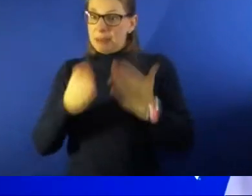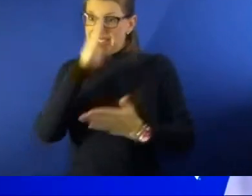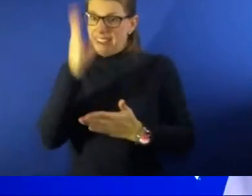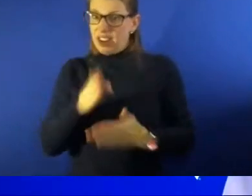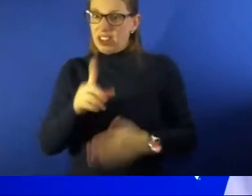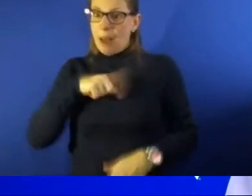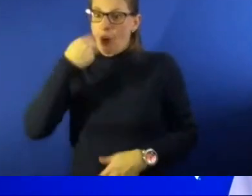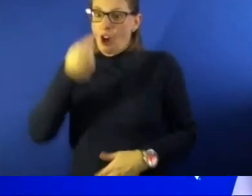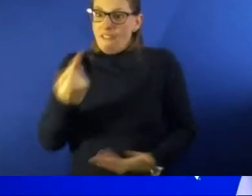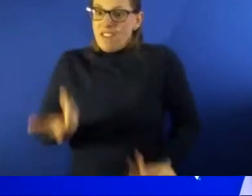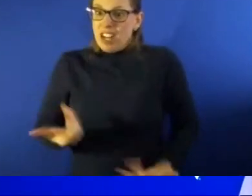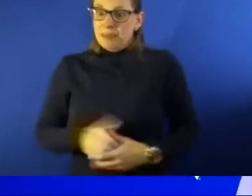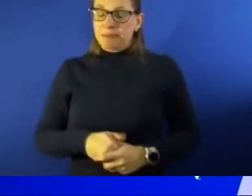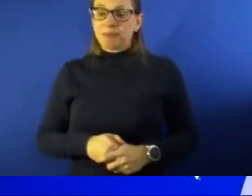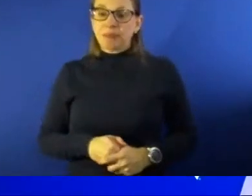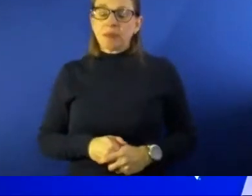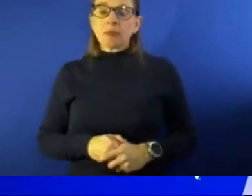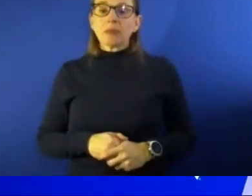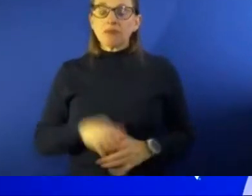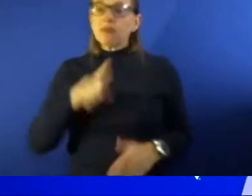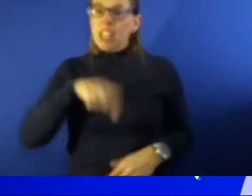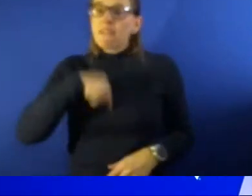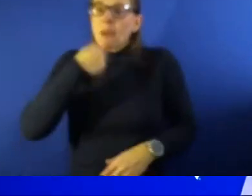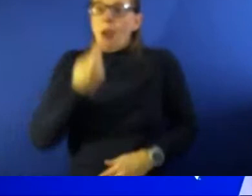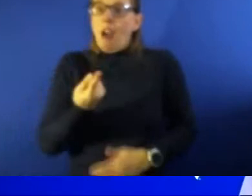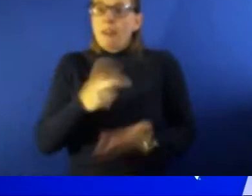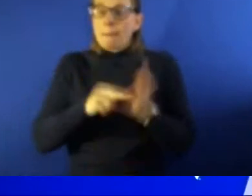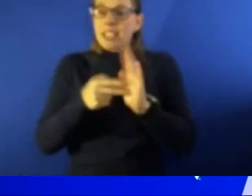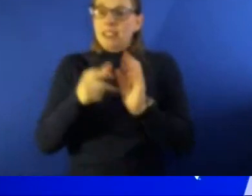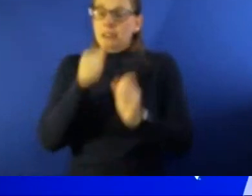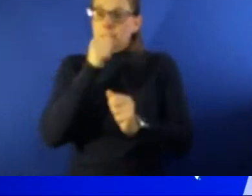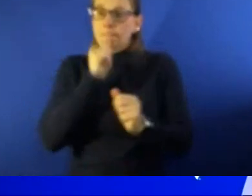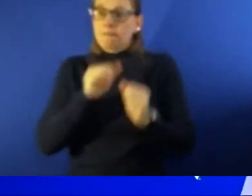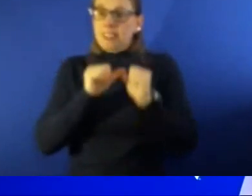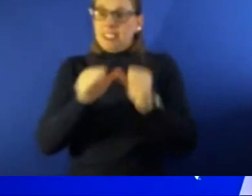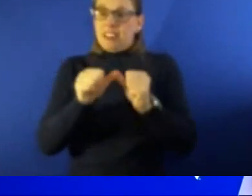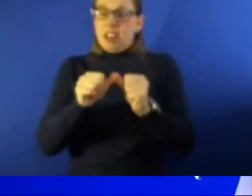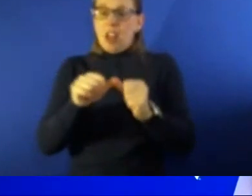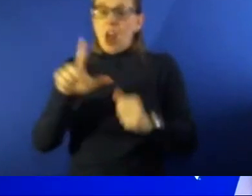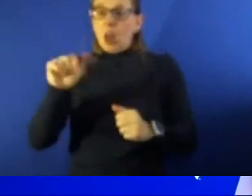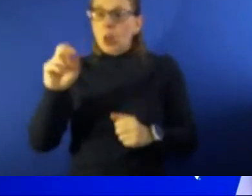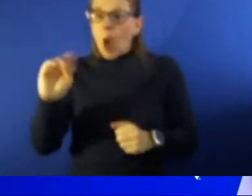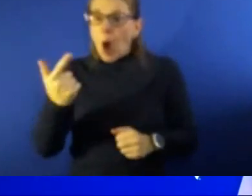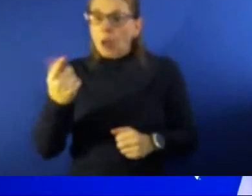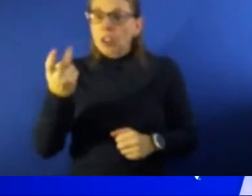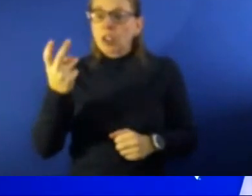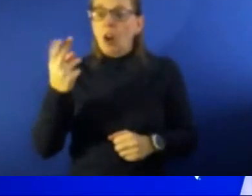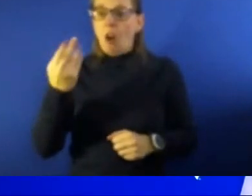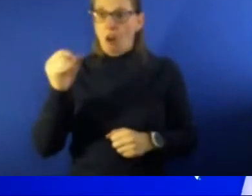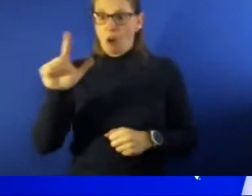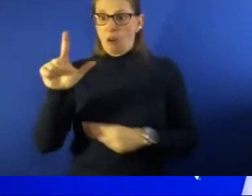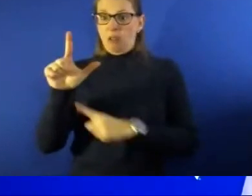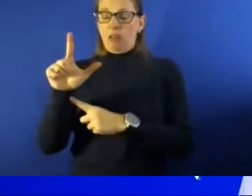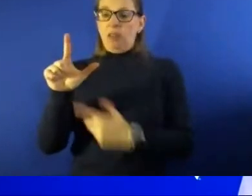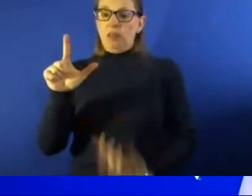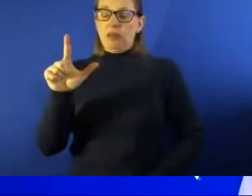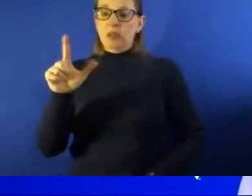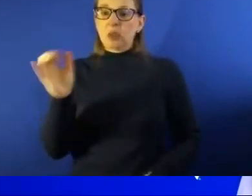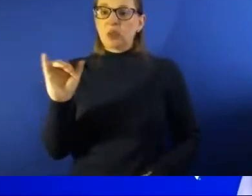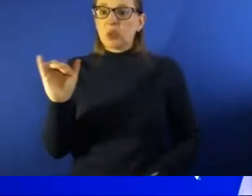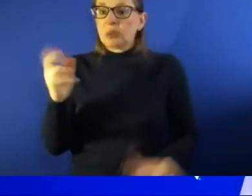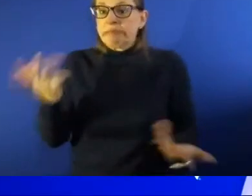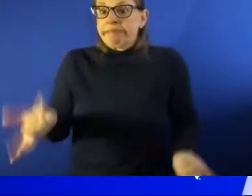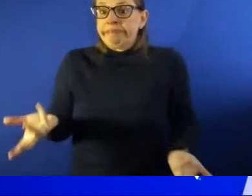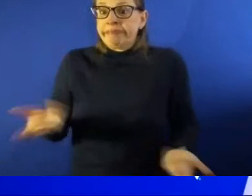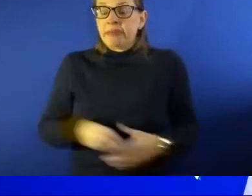then also, even if you do come off, are you suffering those chronic long-term effects of long COVID as well? So I think we have